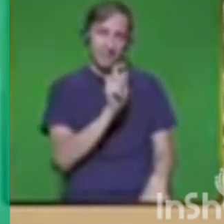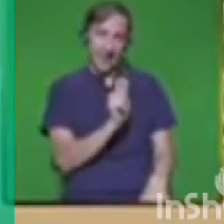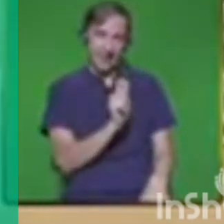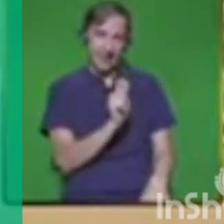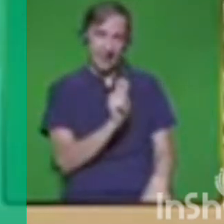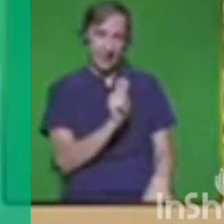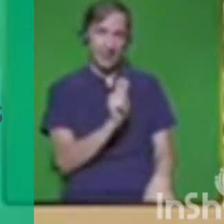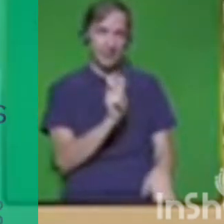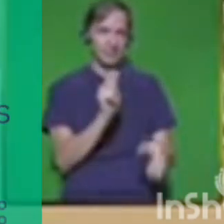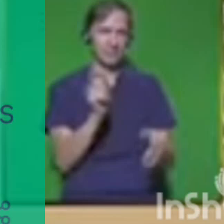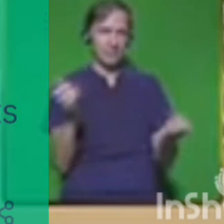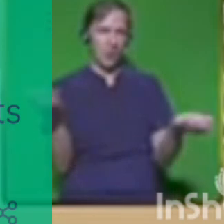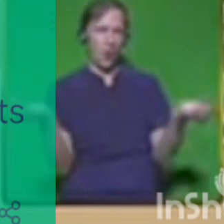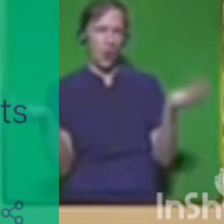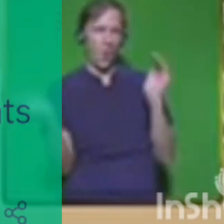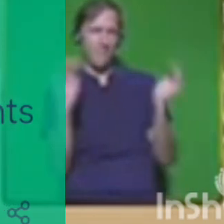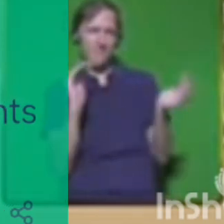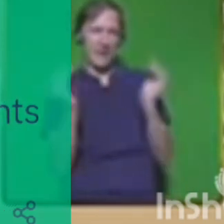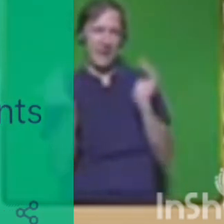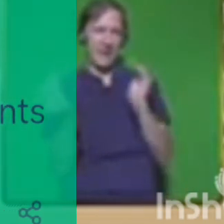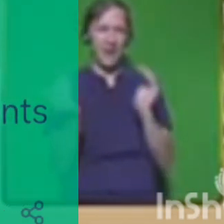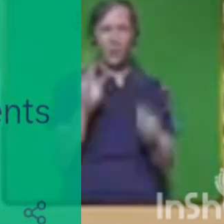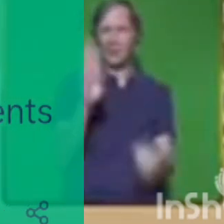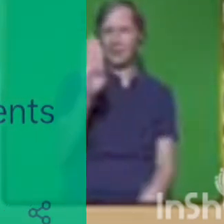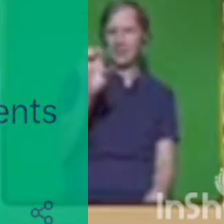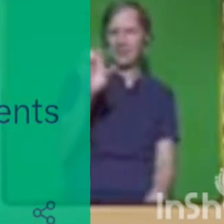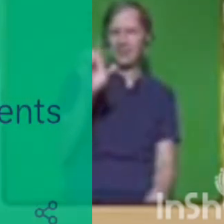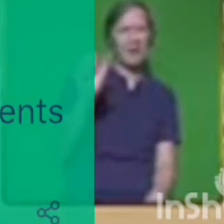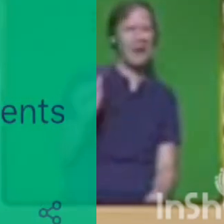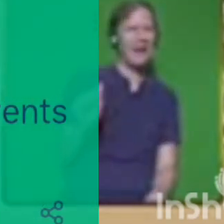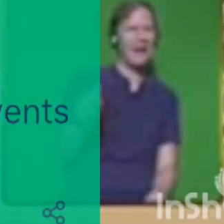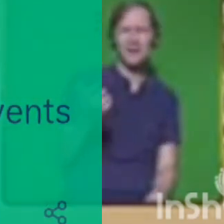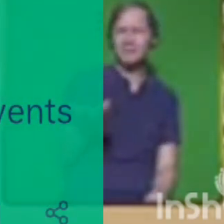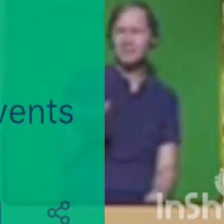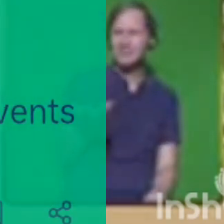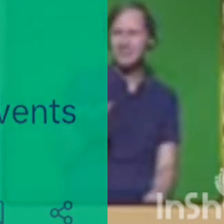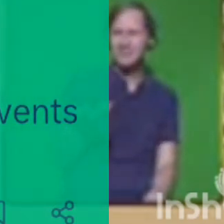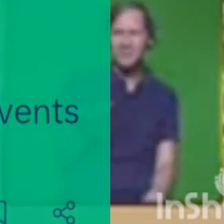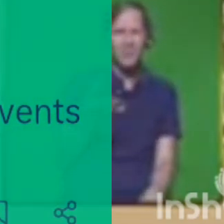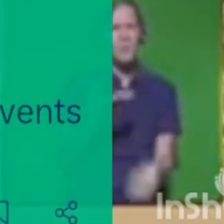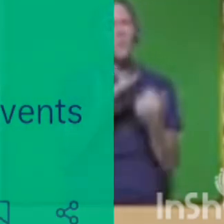Bella. Where was the poor in that transaction?